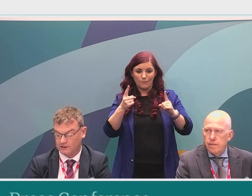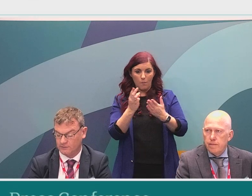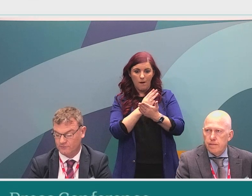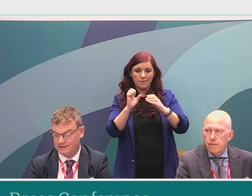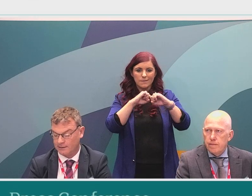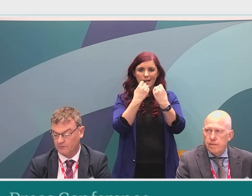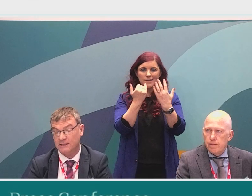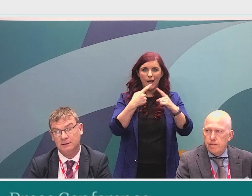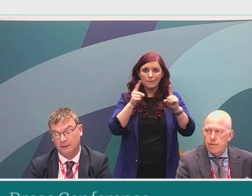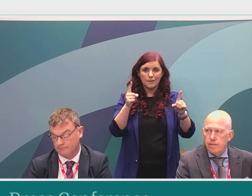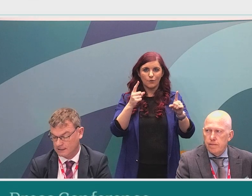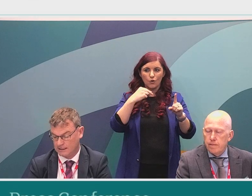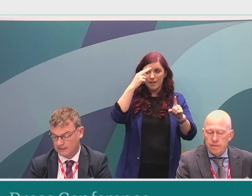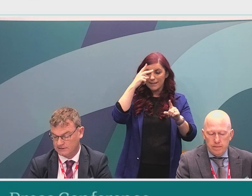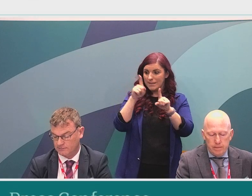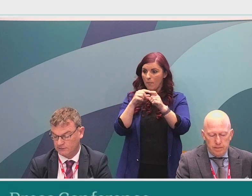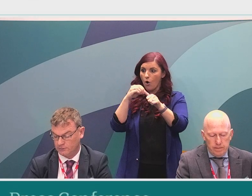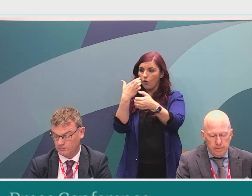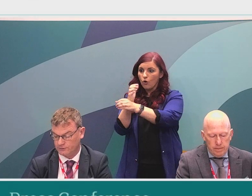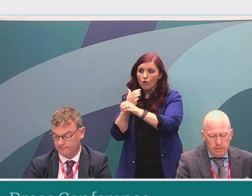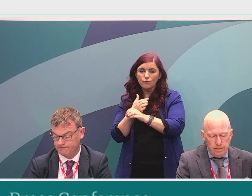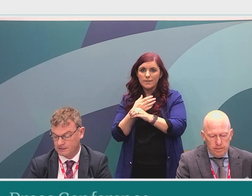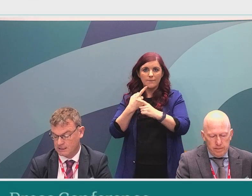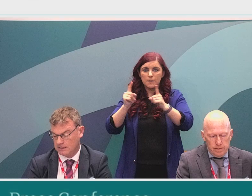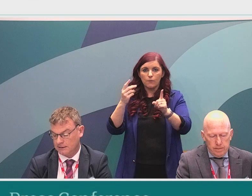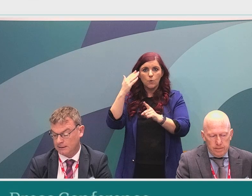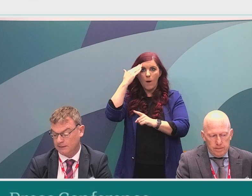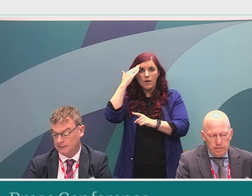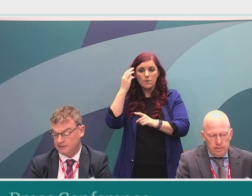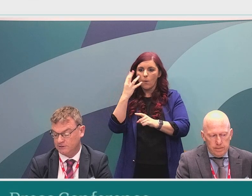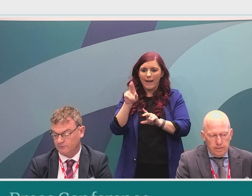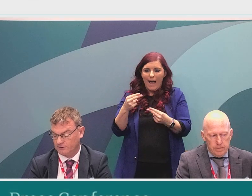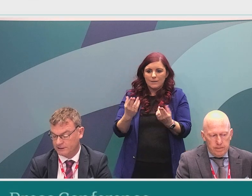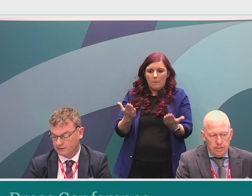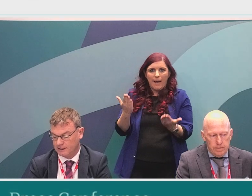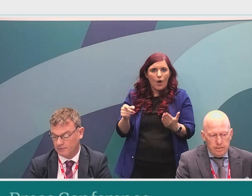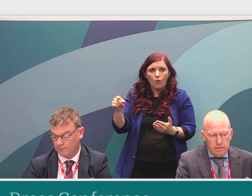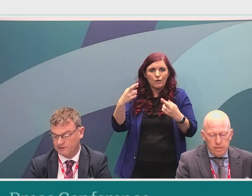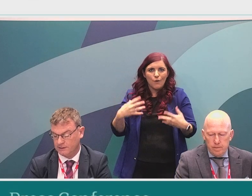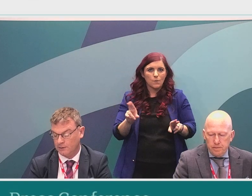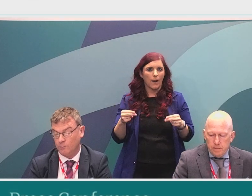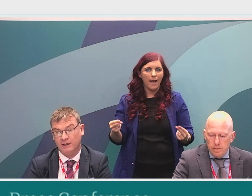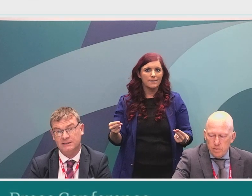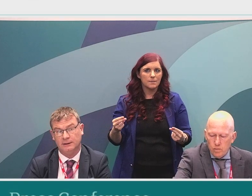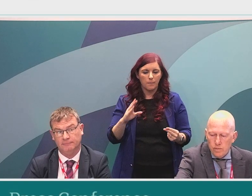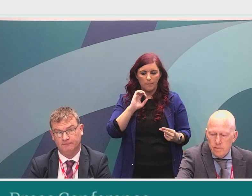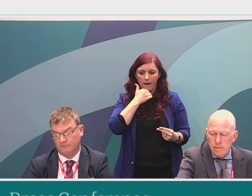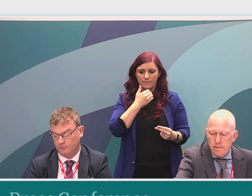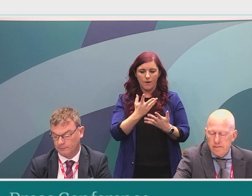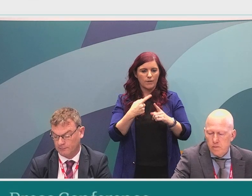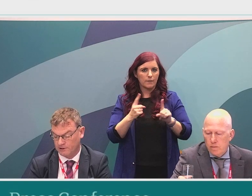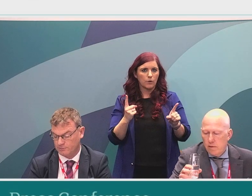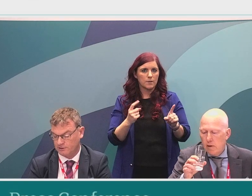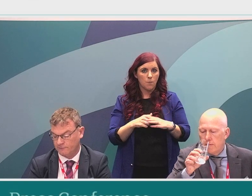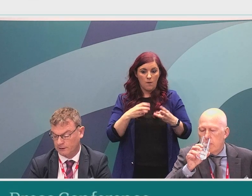across countries and across time is something to note. The CSO figures here today represent a new baseline for